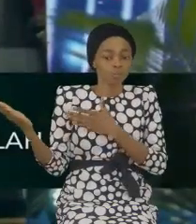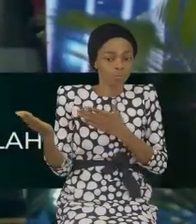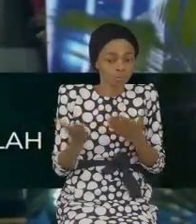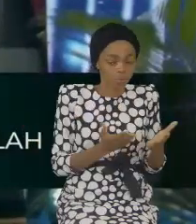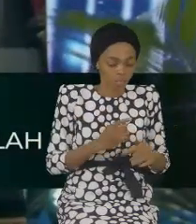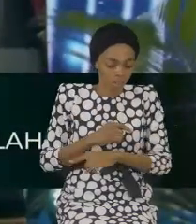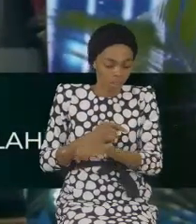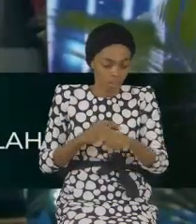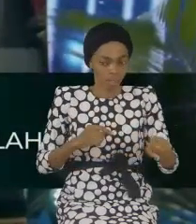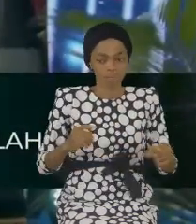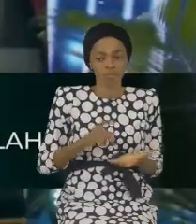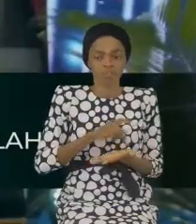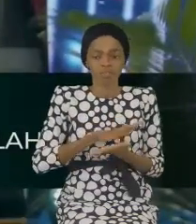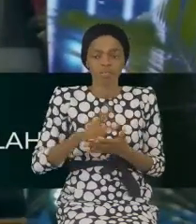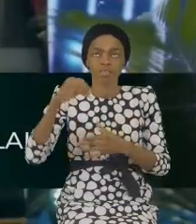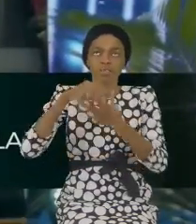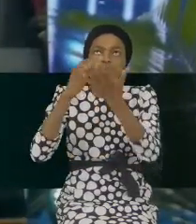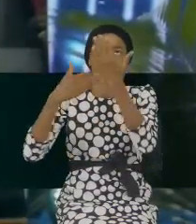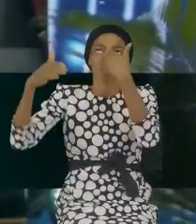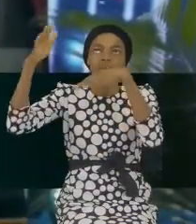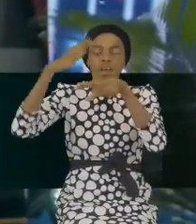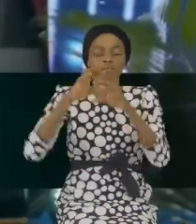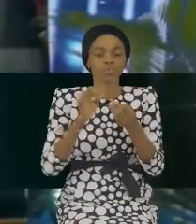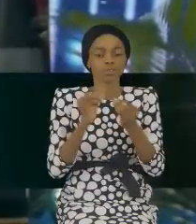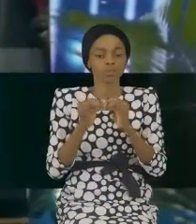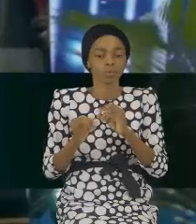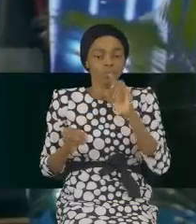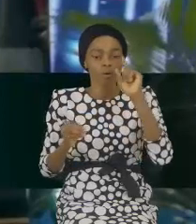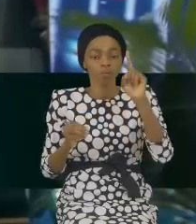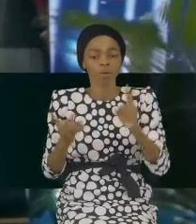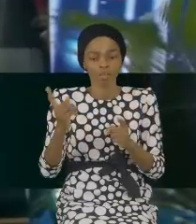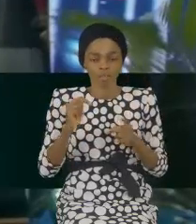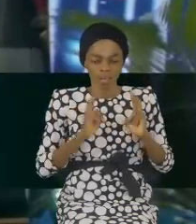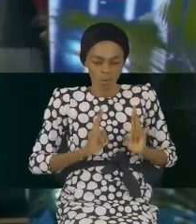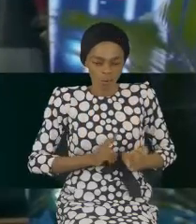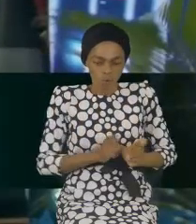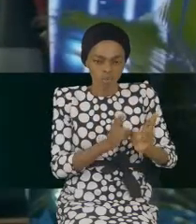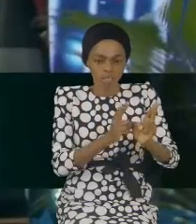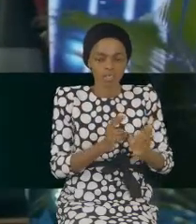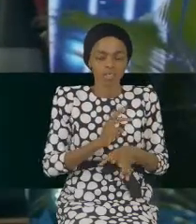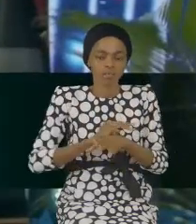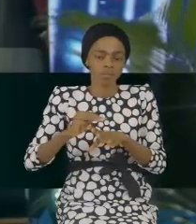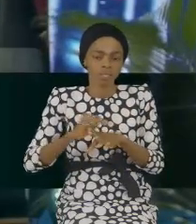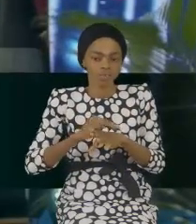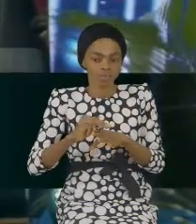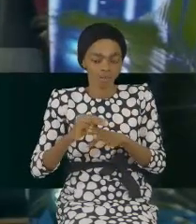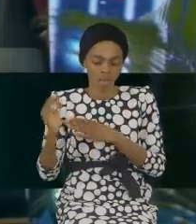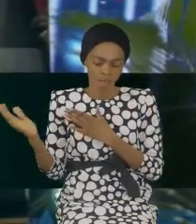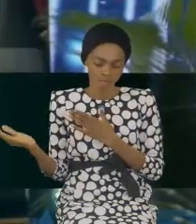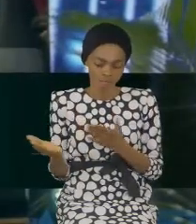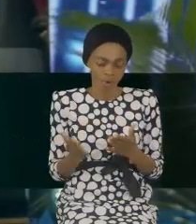Beulah. We're looking at number one. Number one, the urgent ministry. Bring